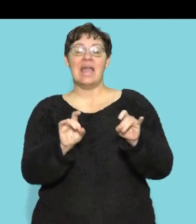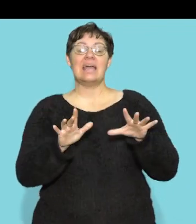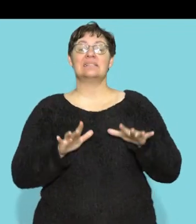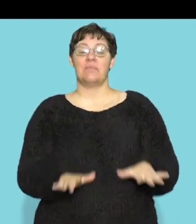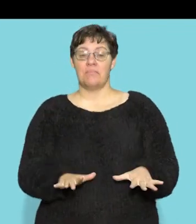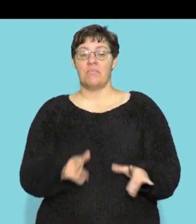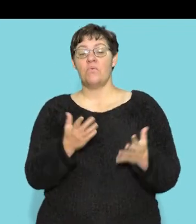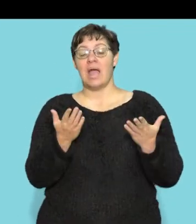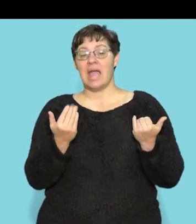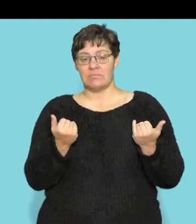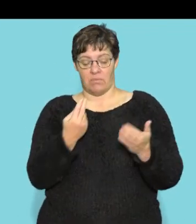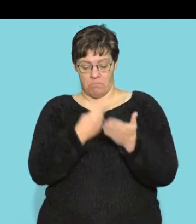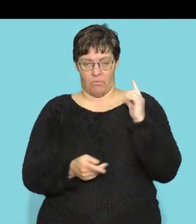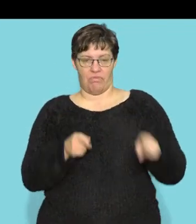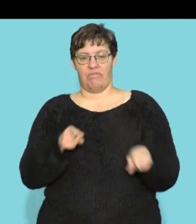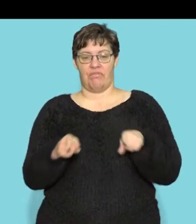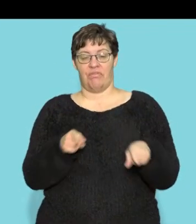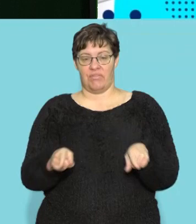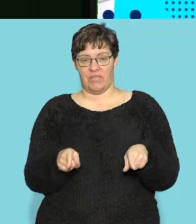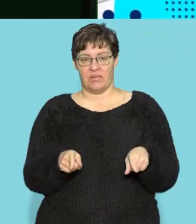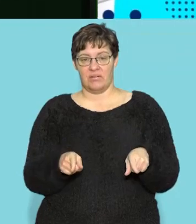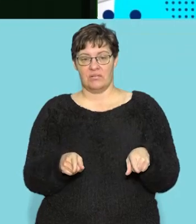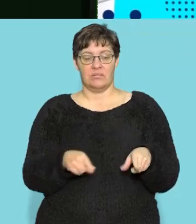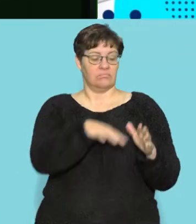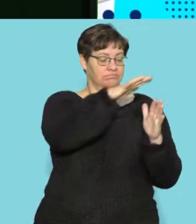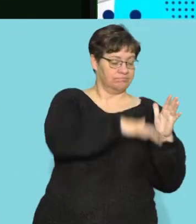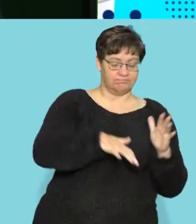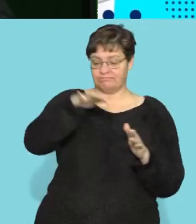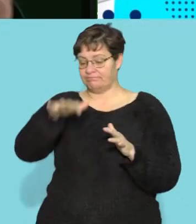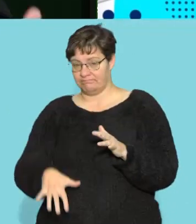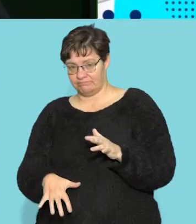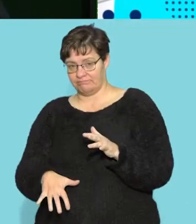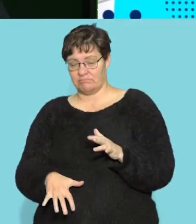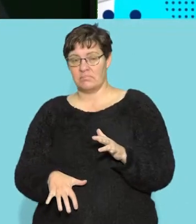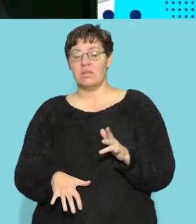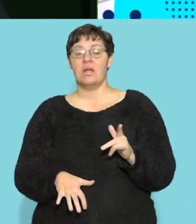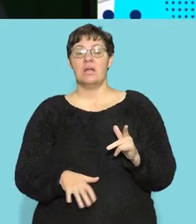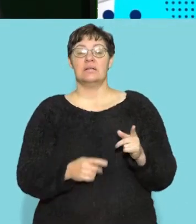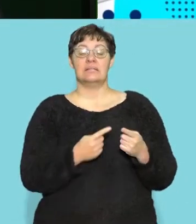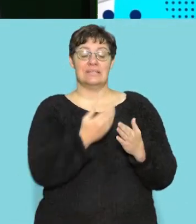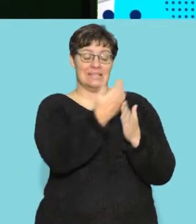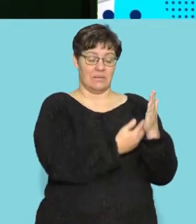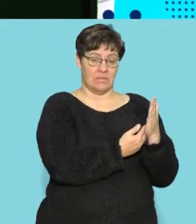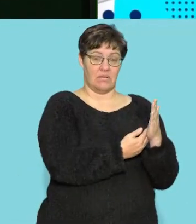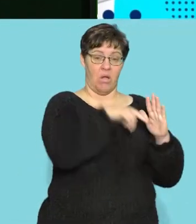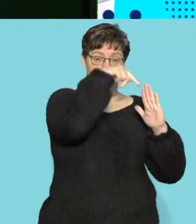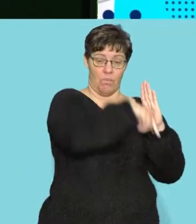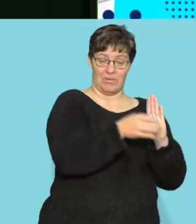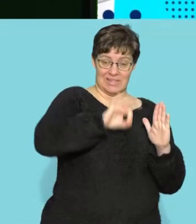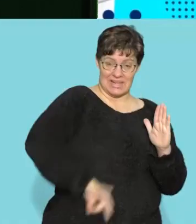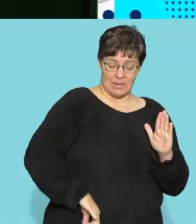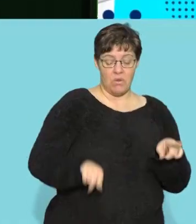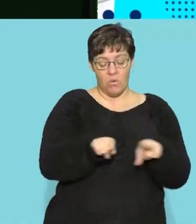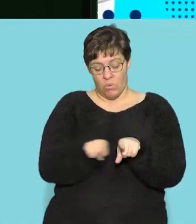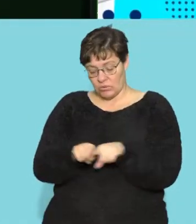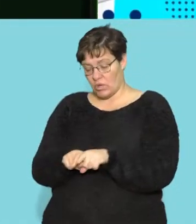examination purposes, you are expected to know both of them, how to complete both the statement of comprehensive income as well